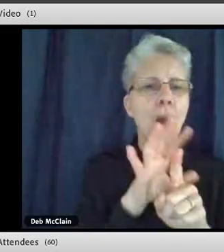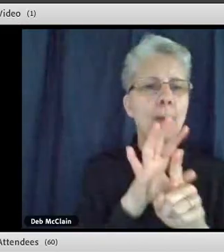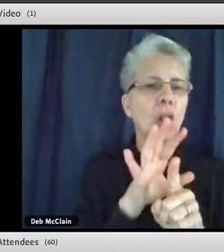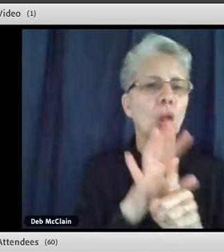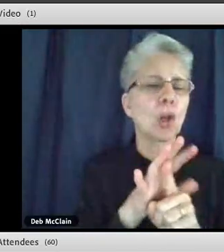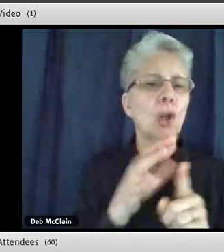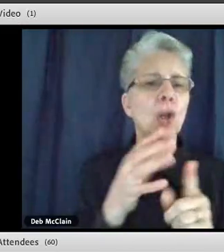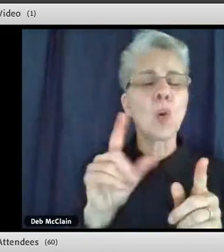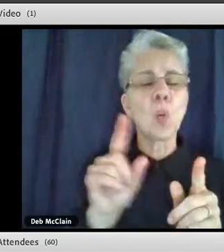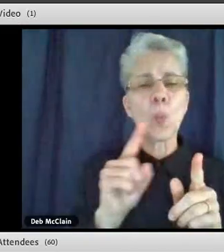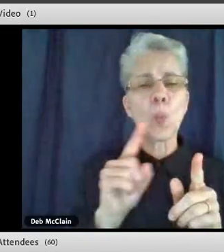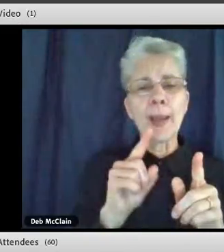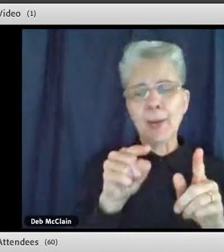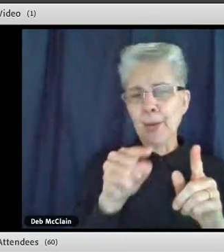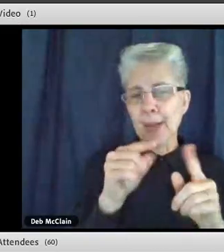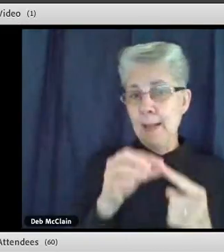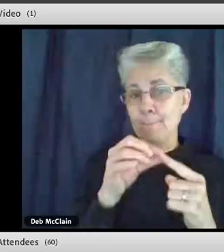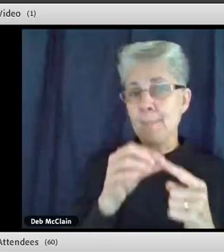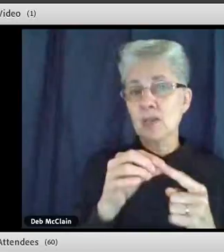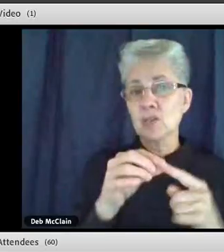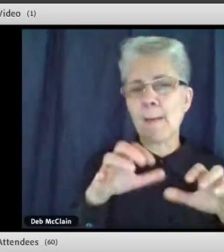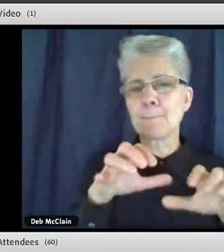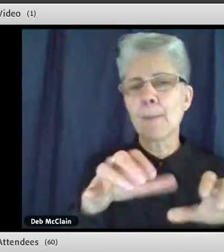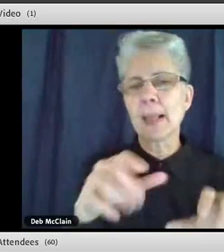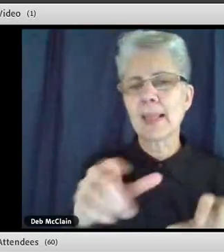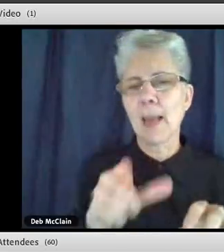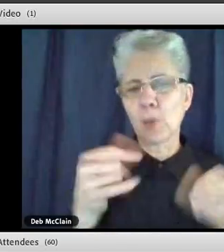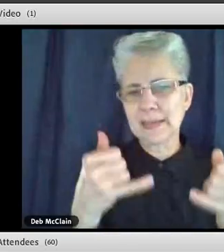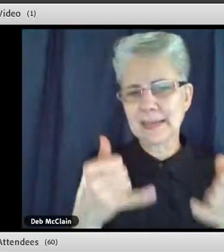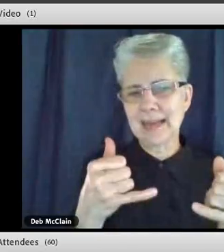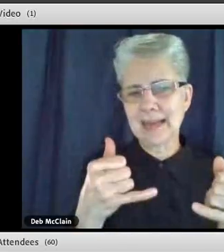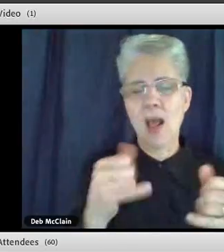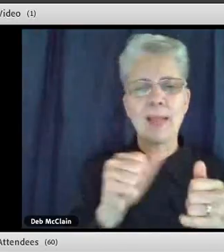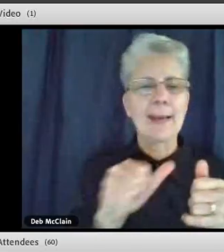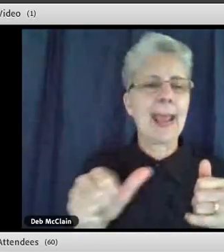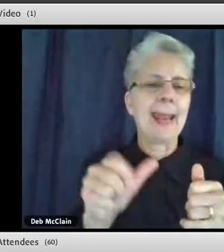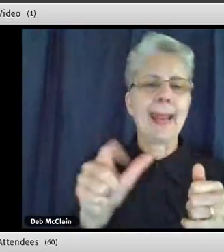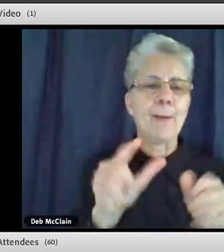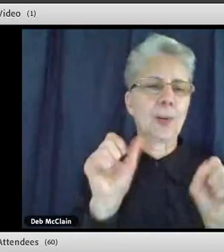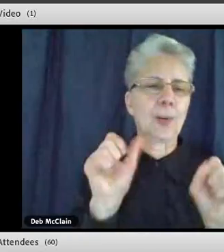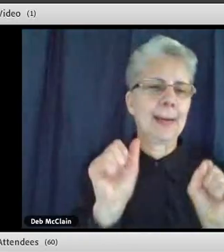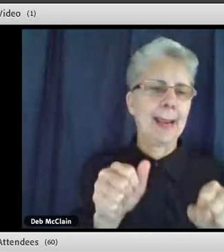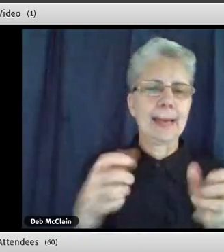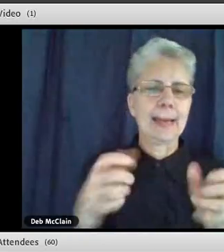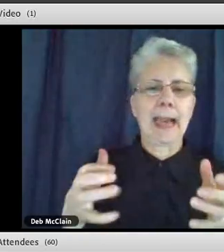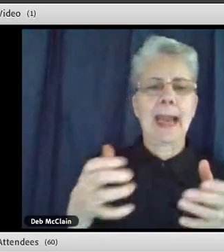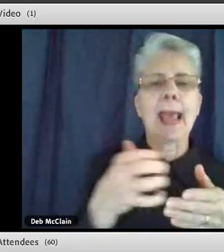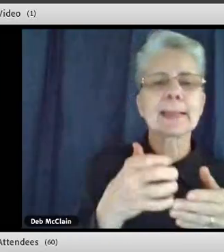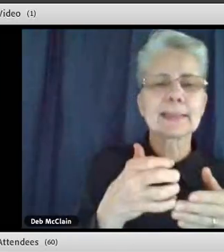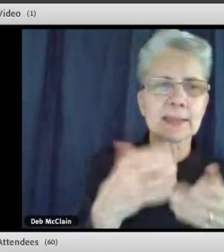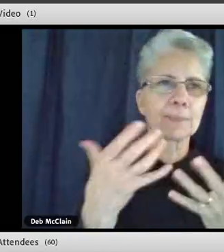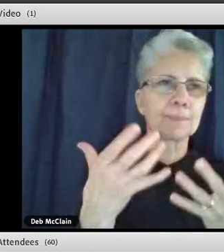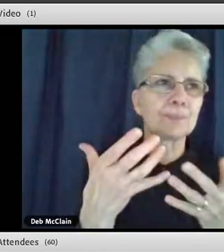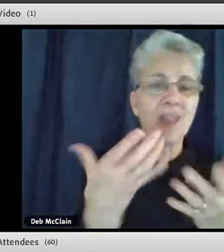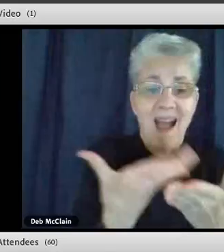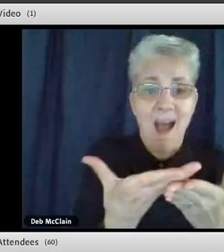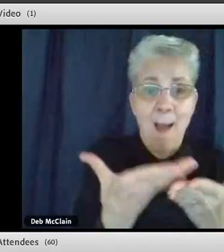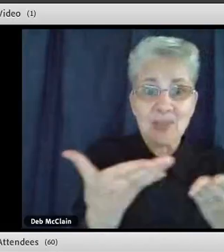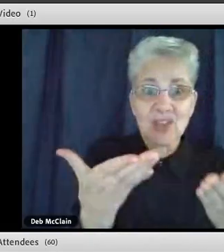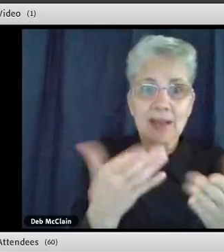where especially public libraries, but really any library collects these objects like